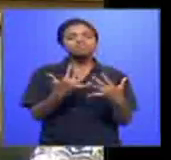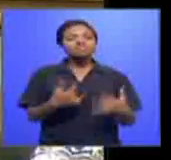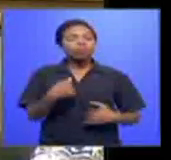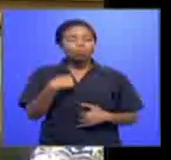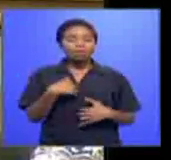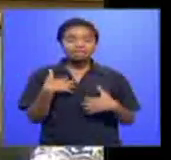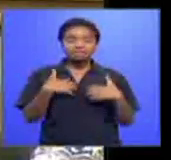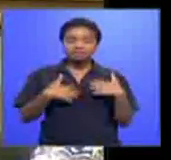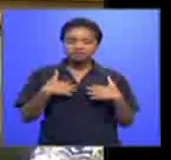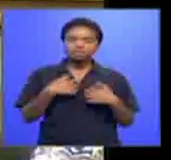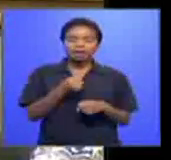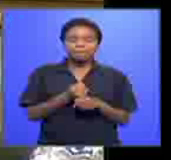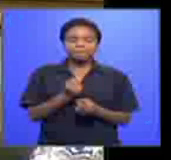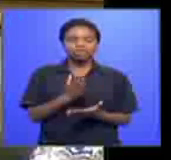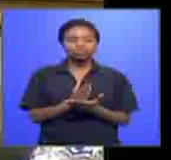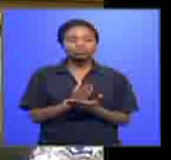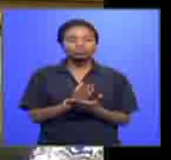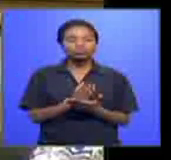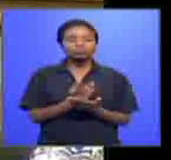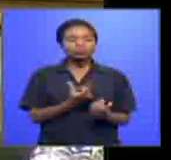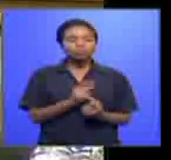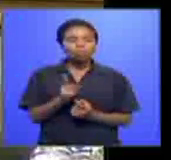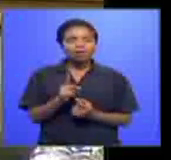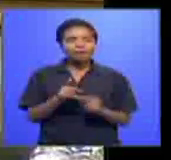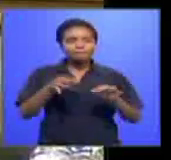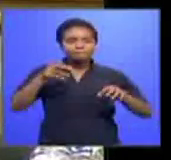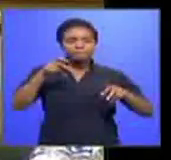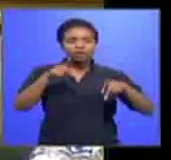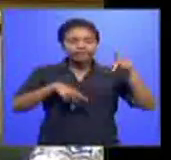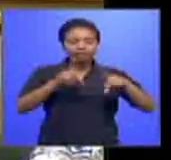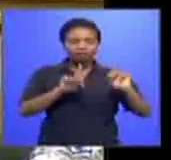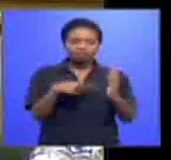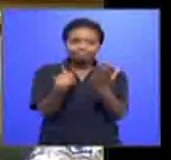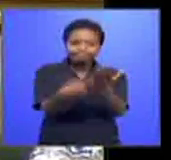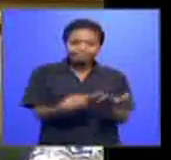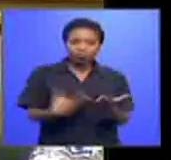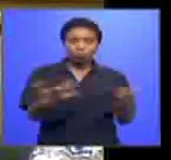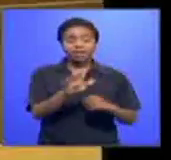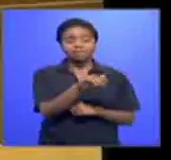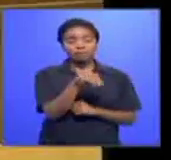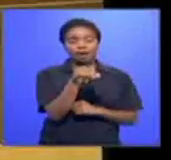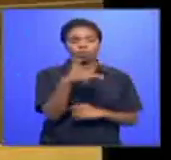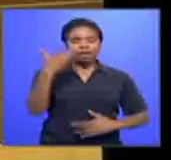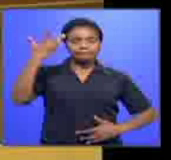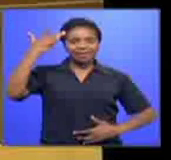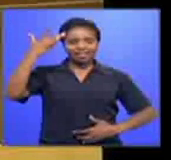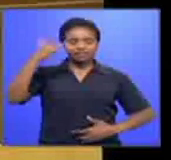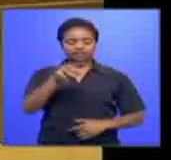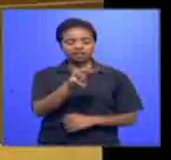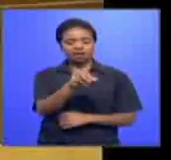forward to the conclusion of political dialogue in Zimbabwe and